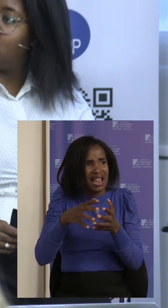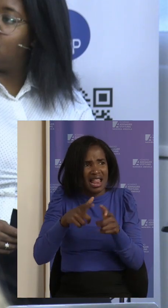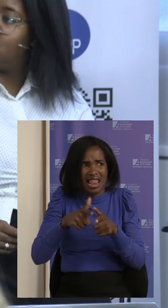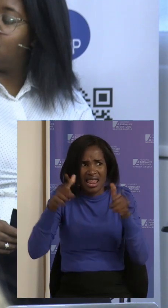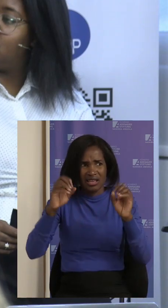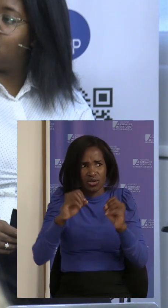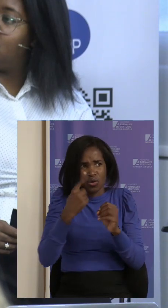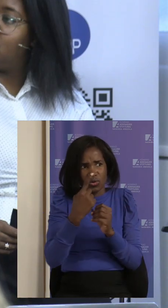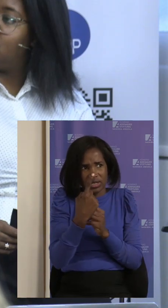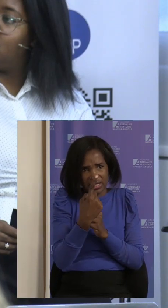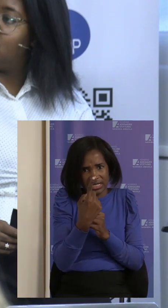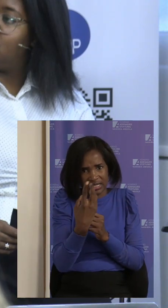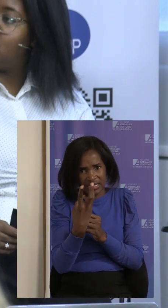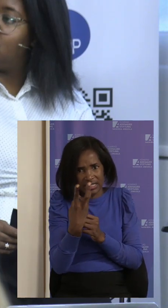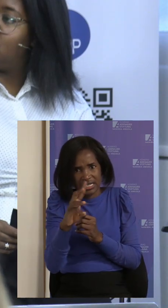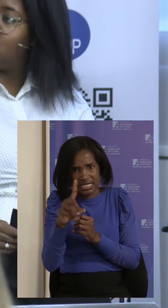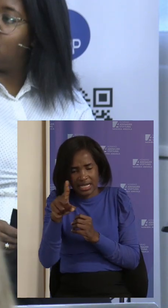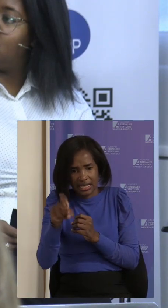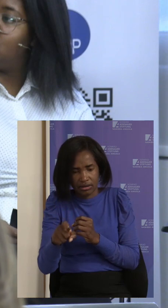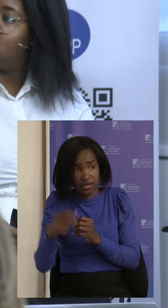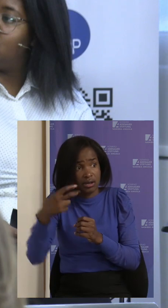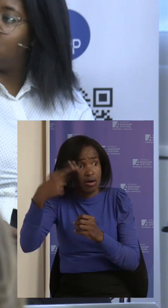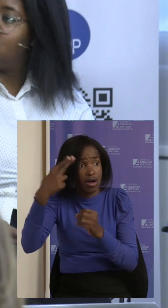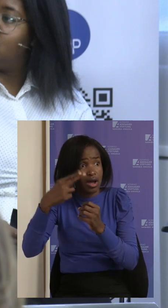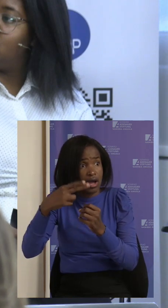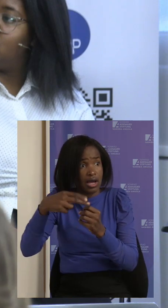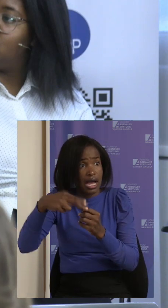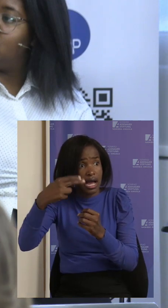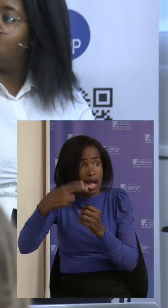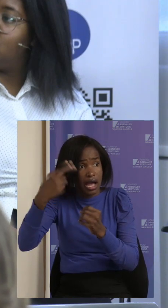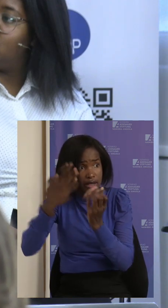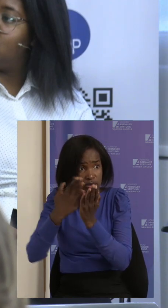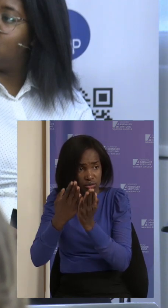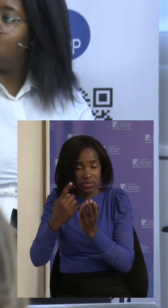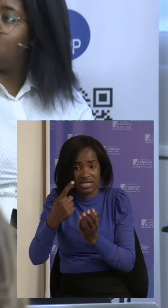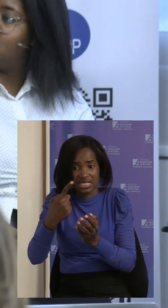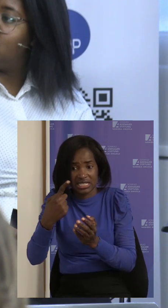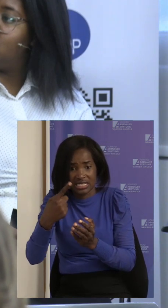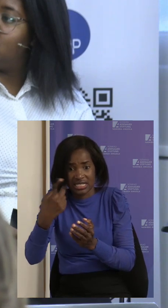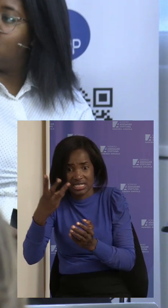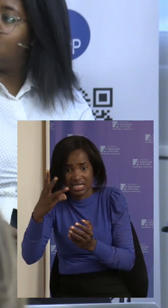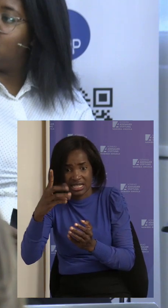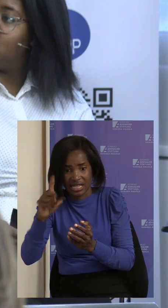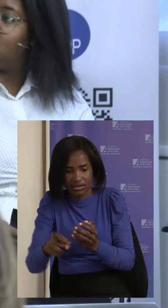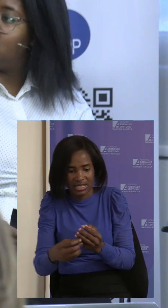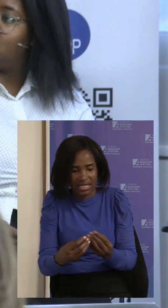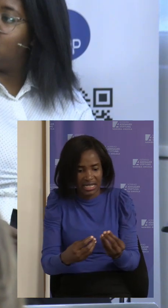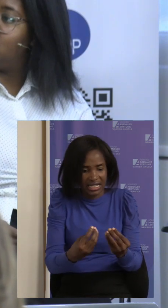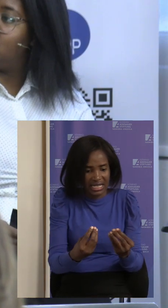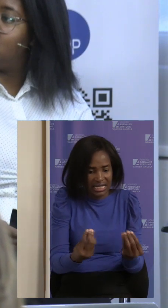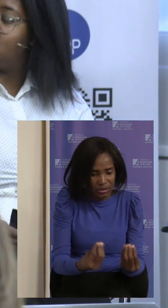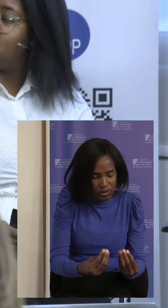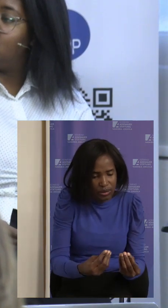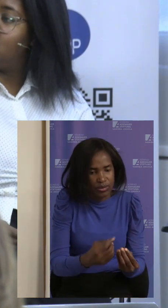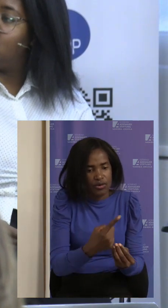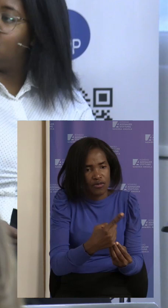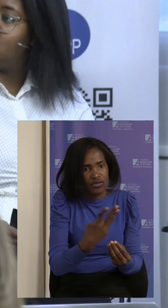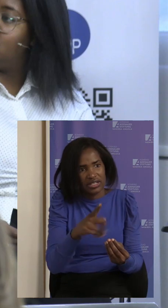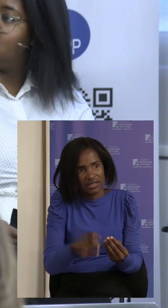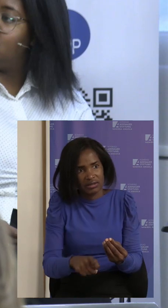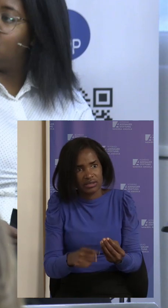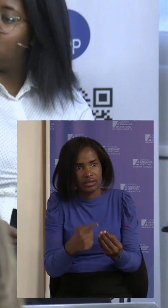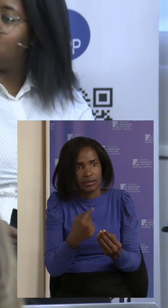only 16,000 or so. So whereas at pre-primary,